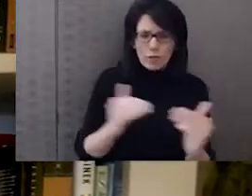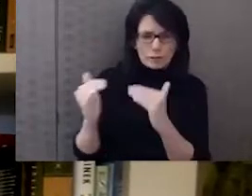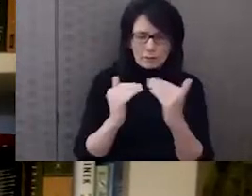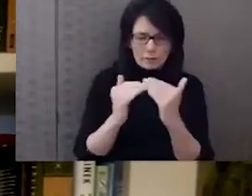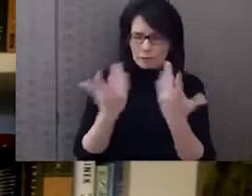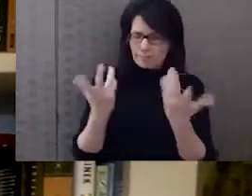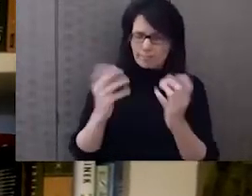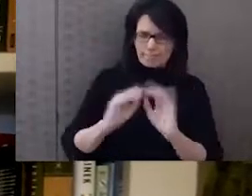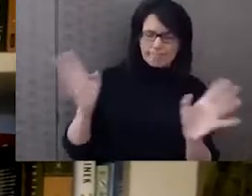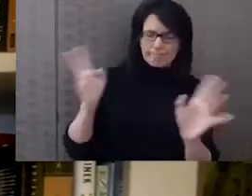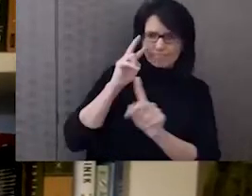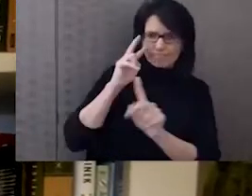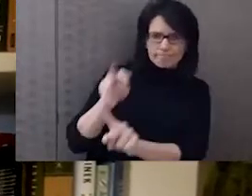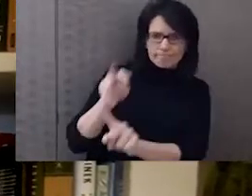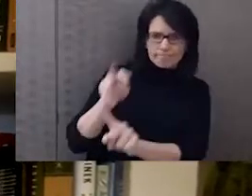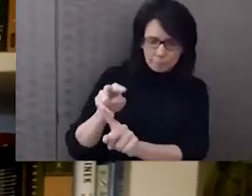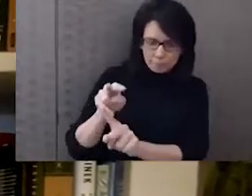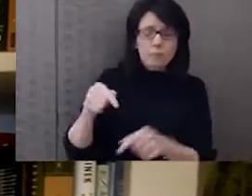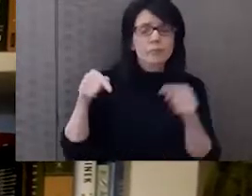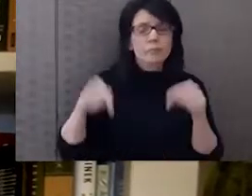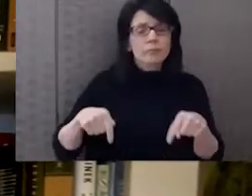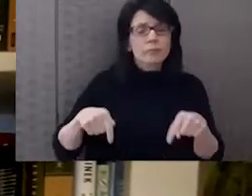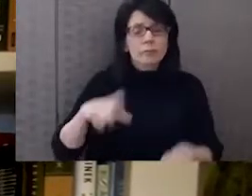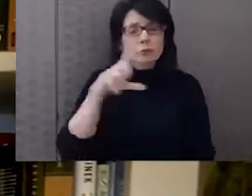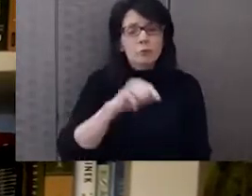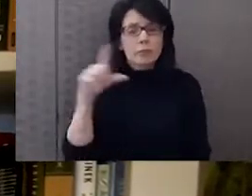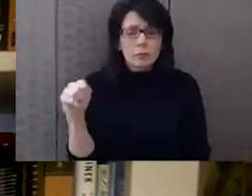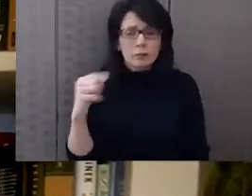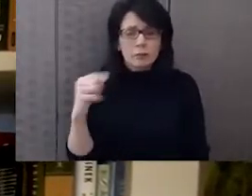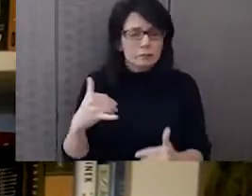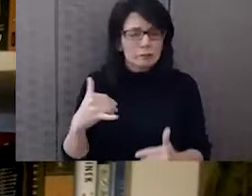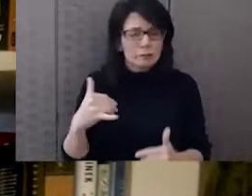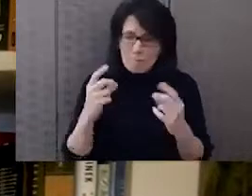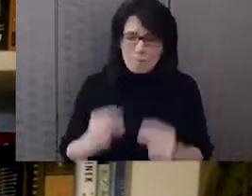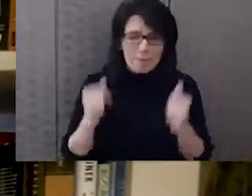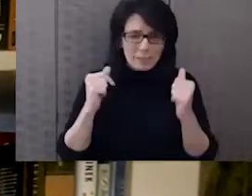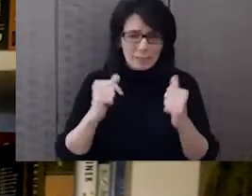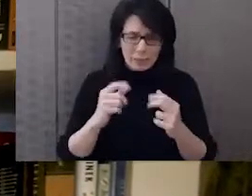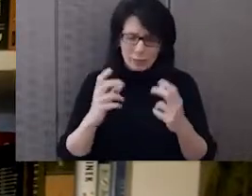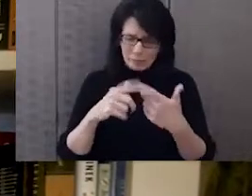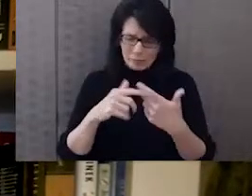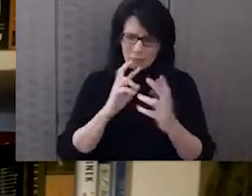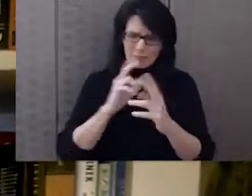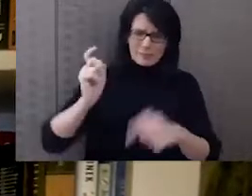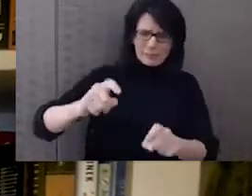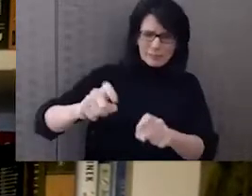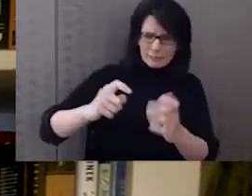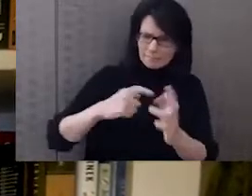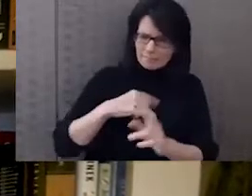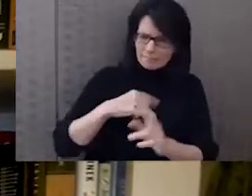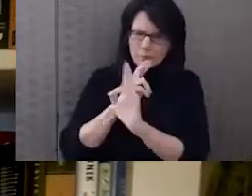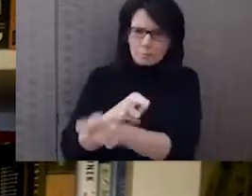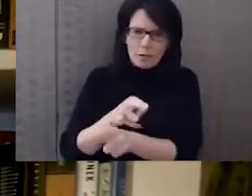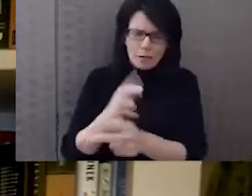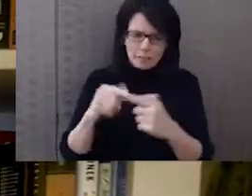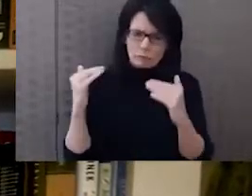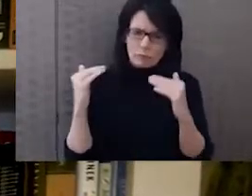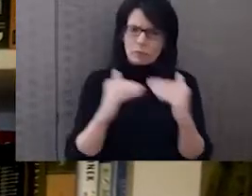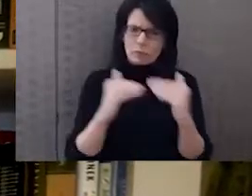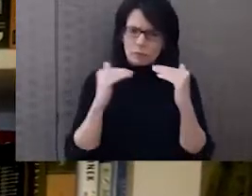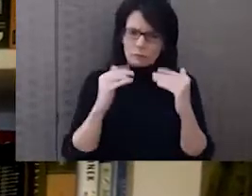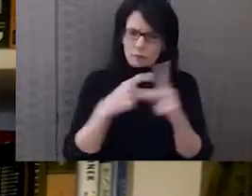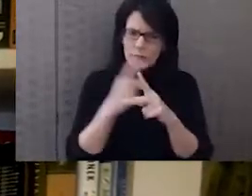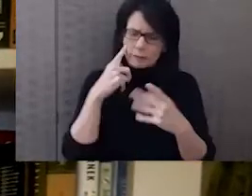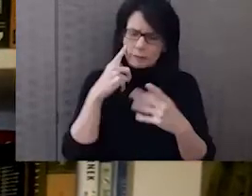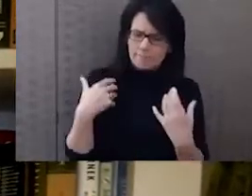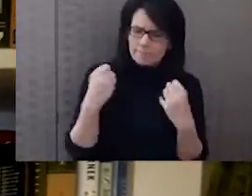2020 demanded immediate responses to urgent need and a community-led vision for just recovery. We've met this